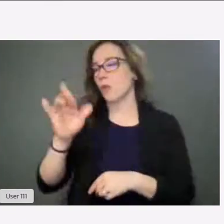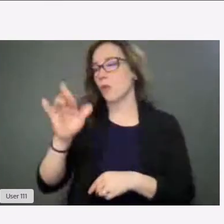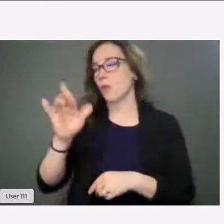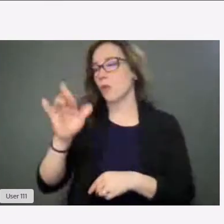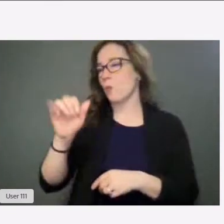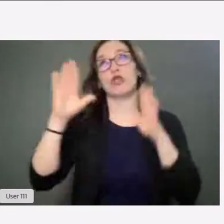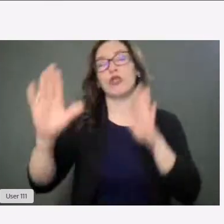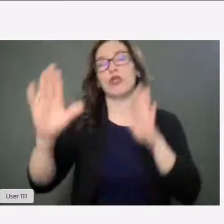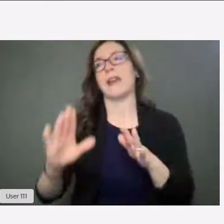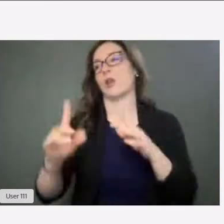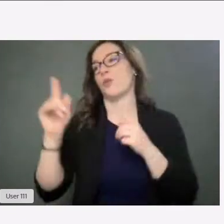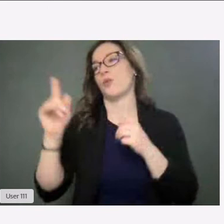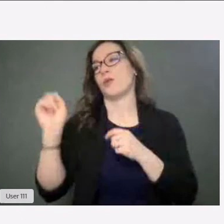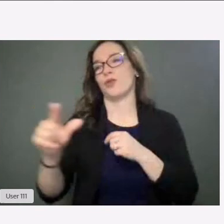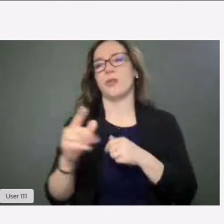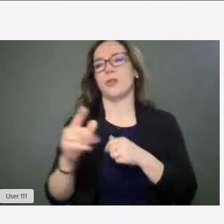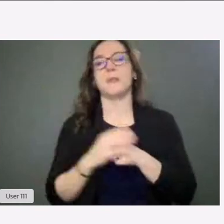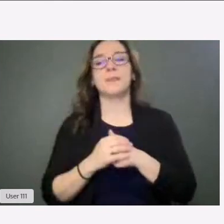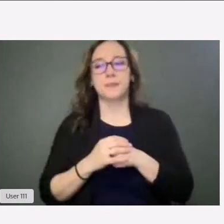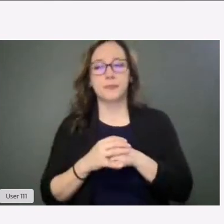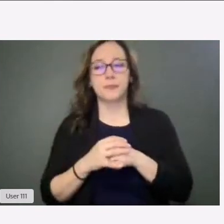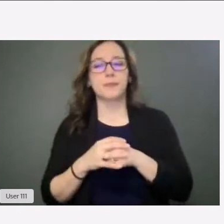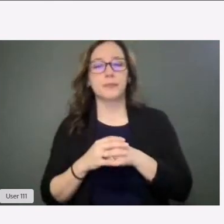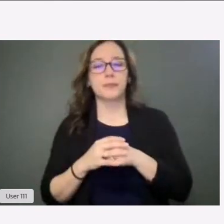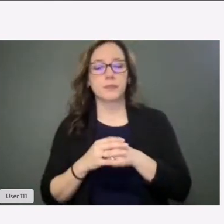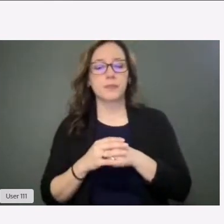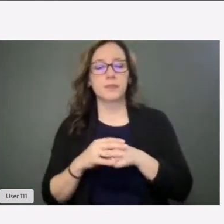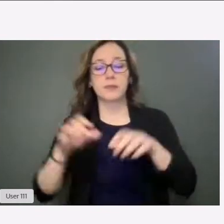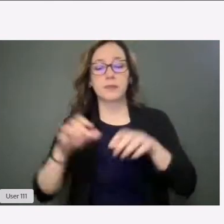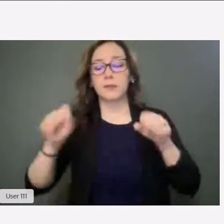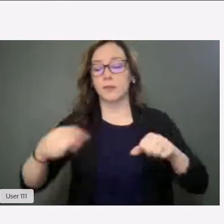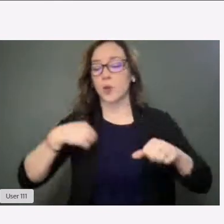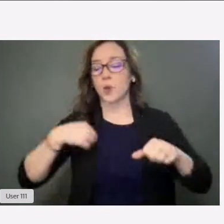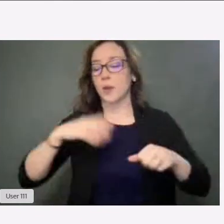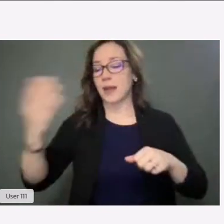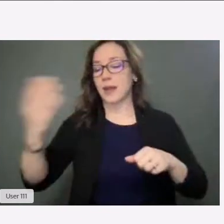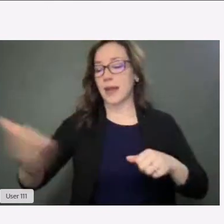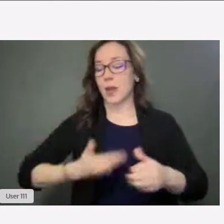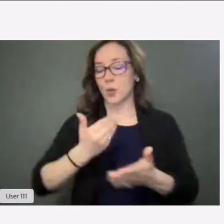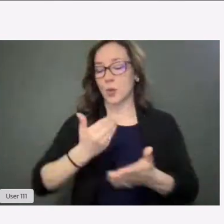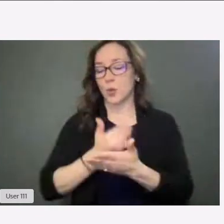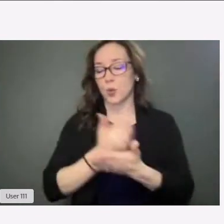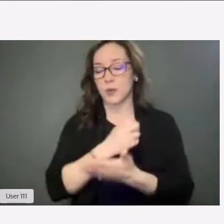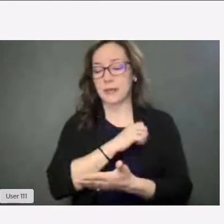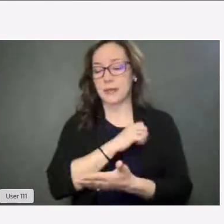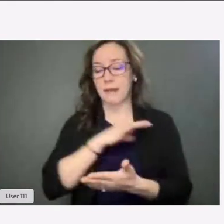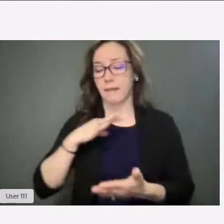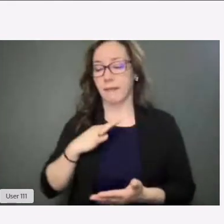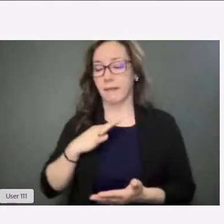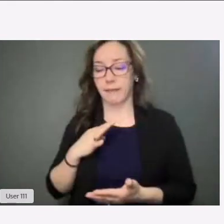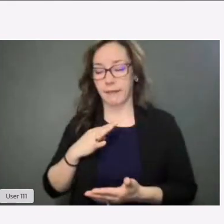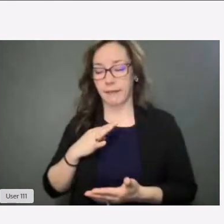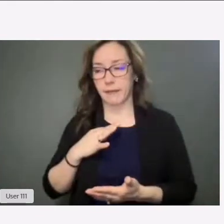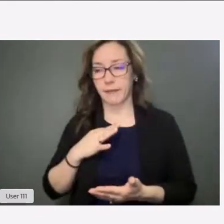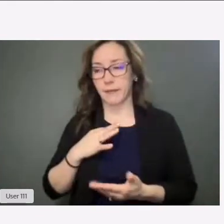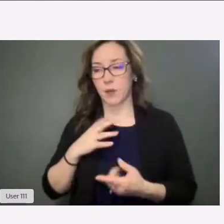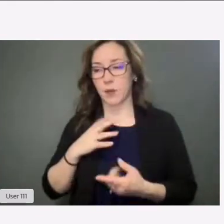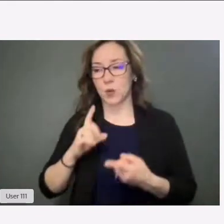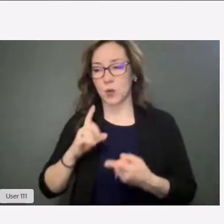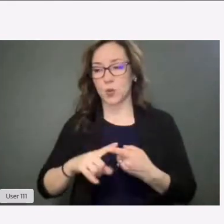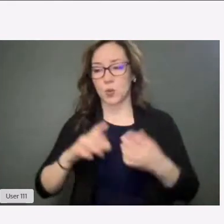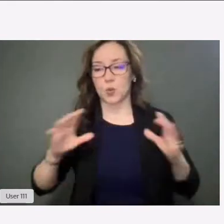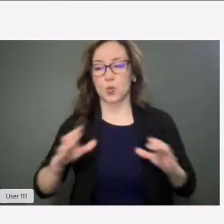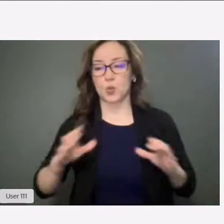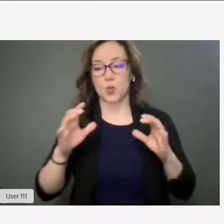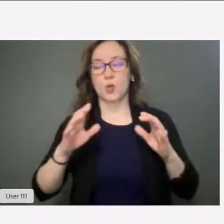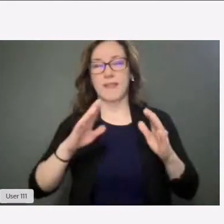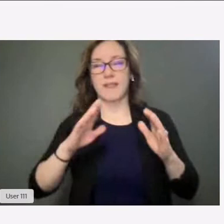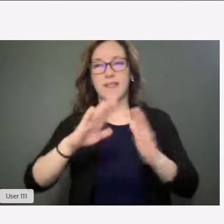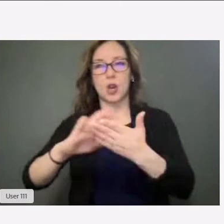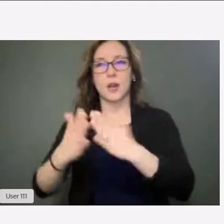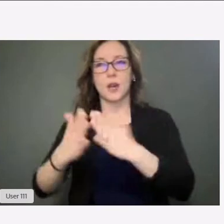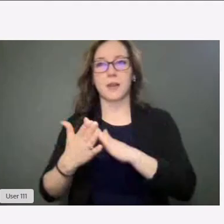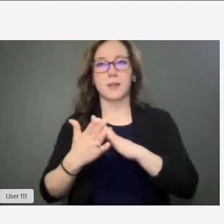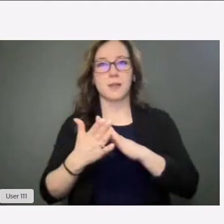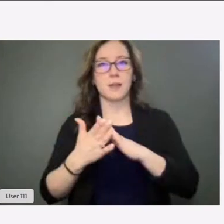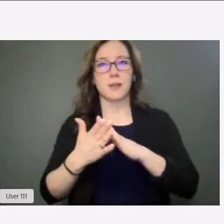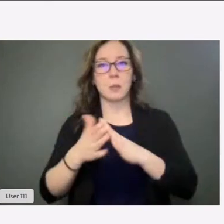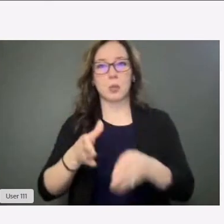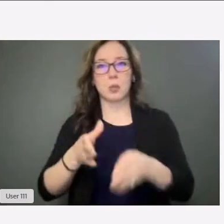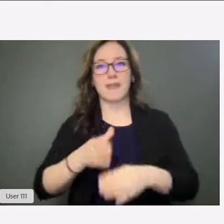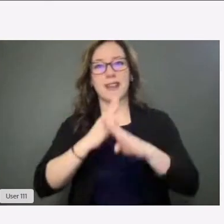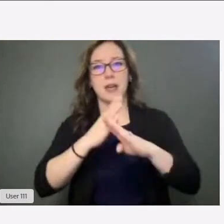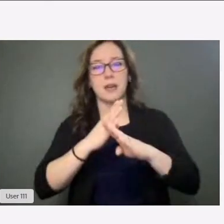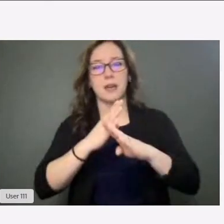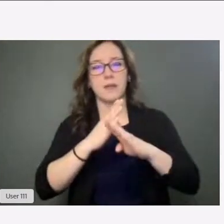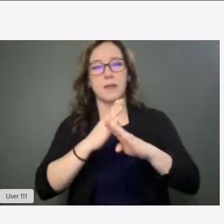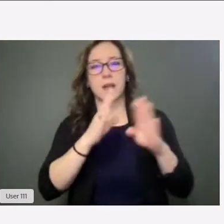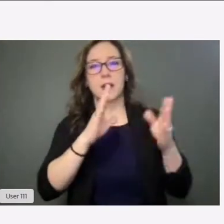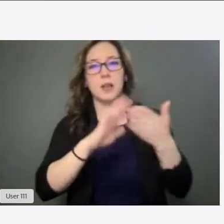great question. Really good question. Thanks, man. Can we hire new staff members to perform various community preparedness